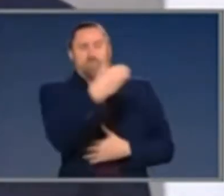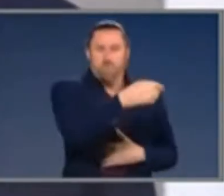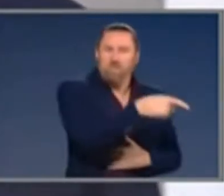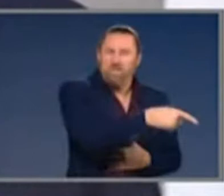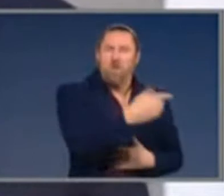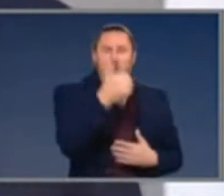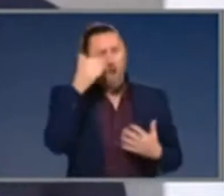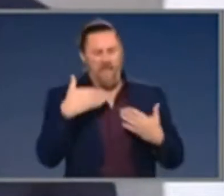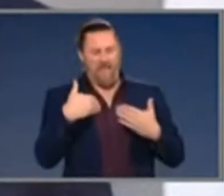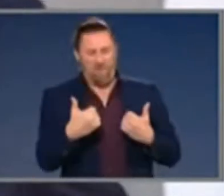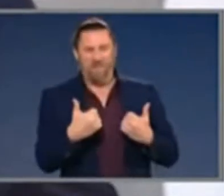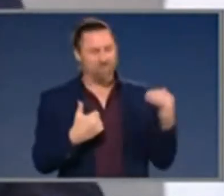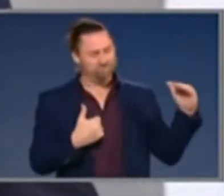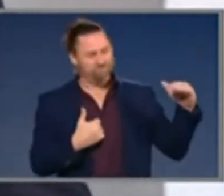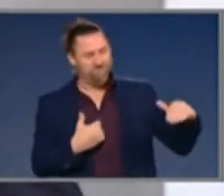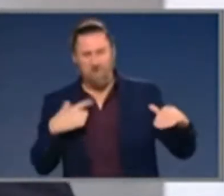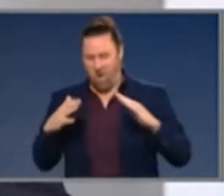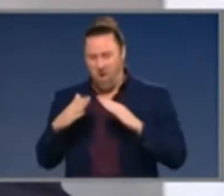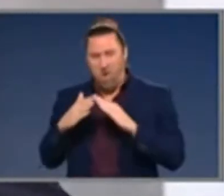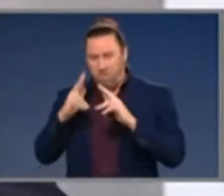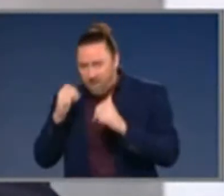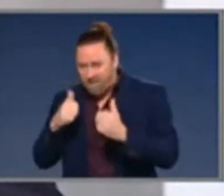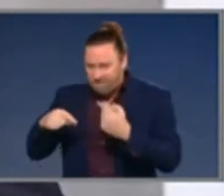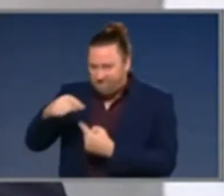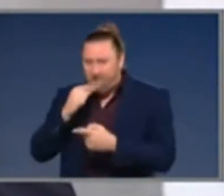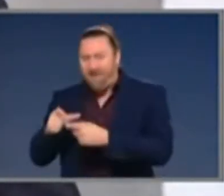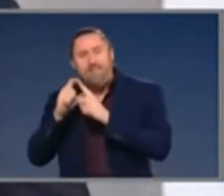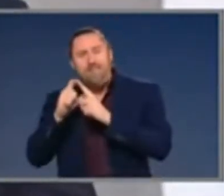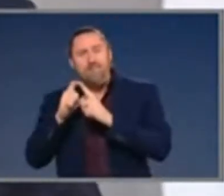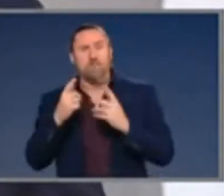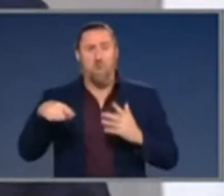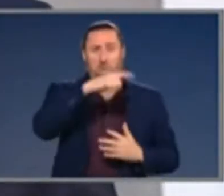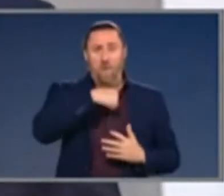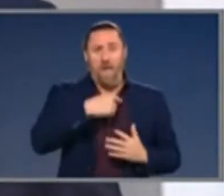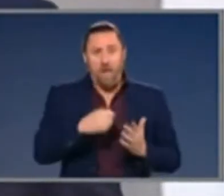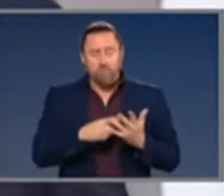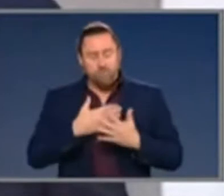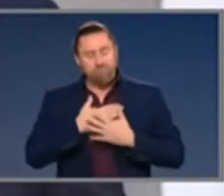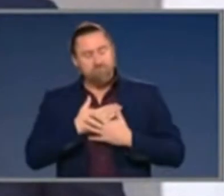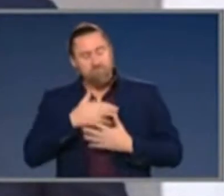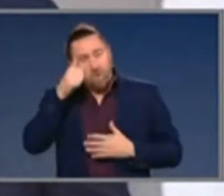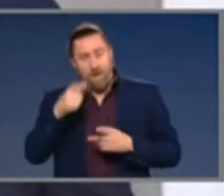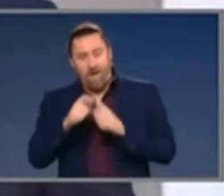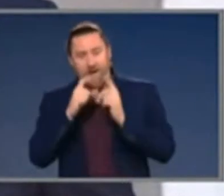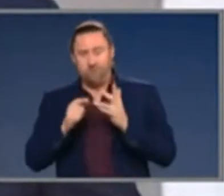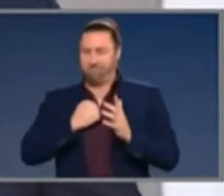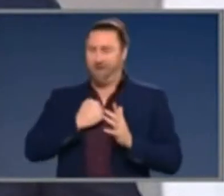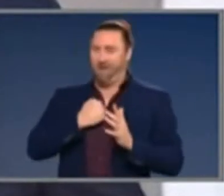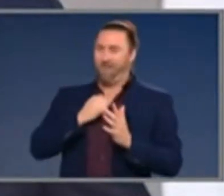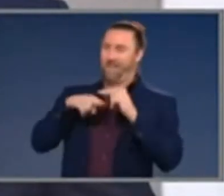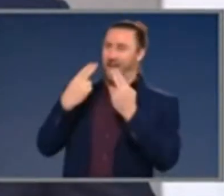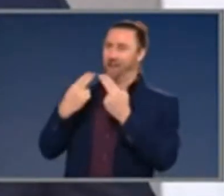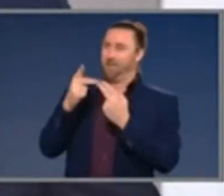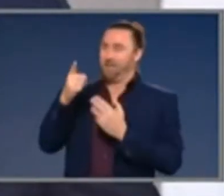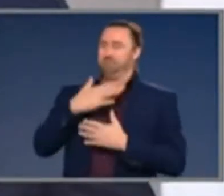advanced stage. And all of us who have had to make those decisions in relation to loved ones understand that. And so I think